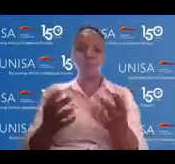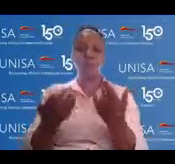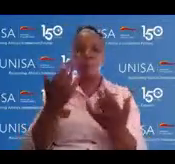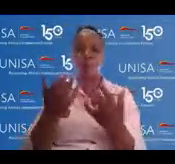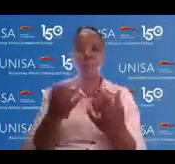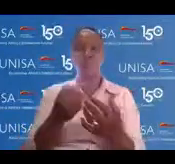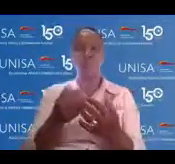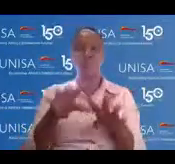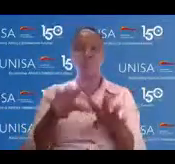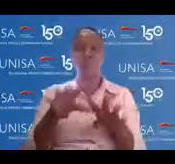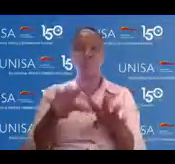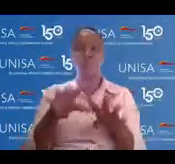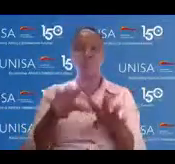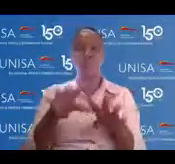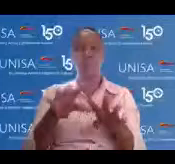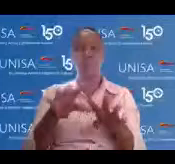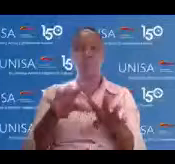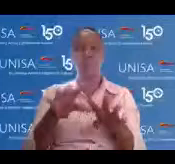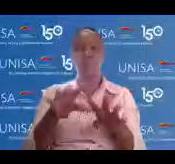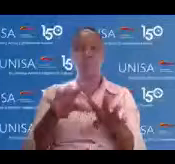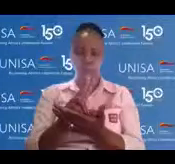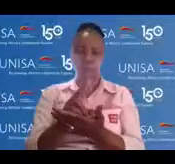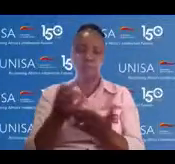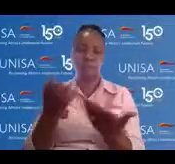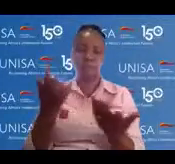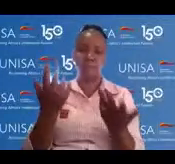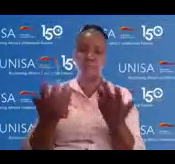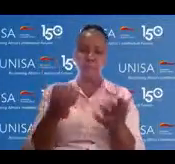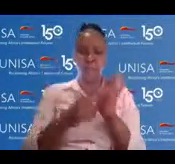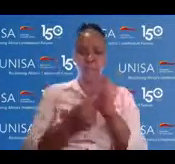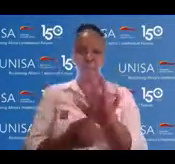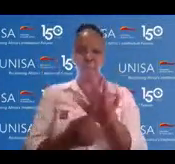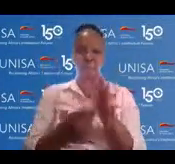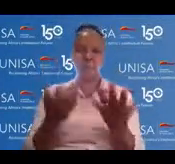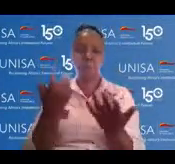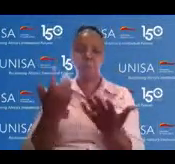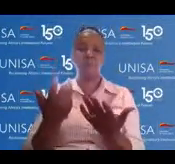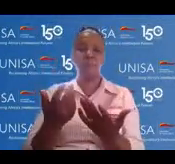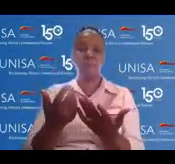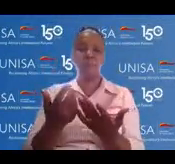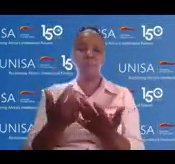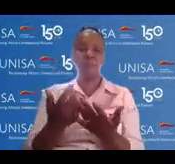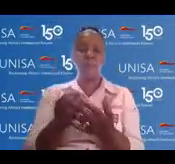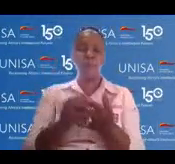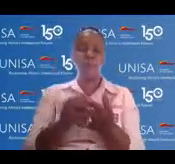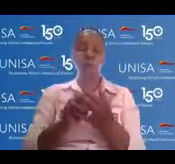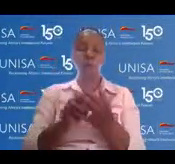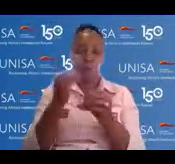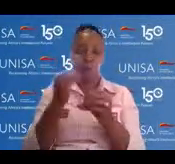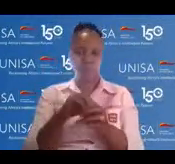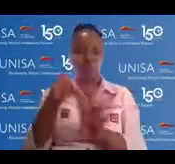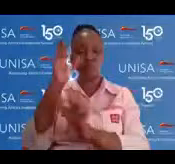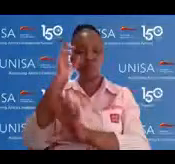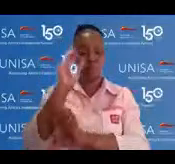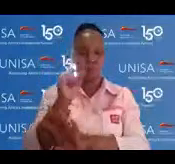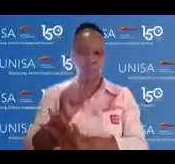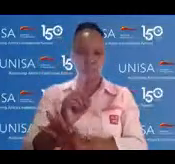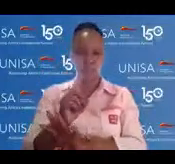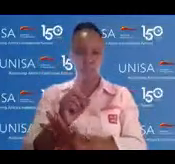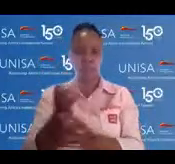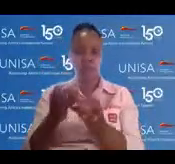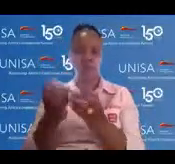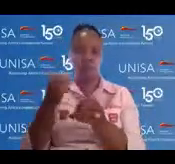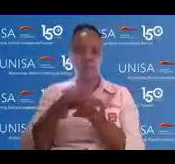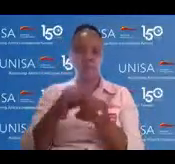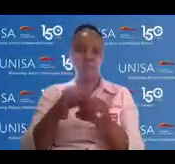So 9:15, I will be logged in. remember, if you logged in before 15 minutes and